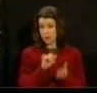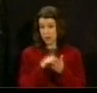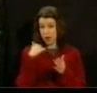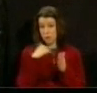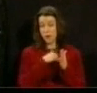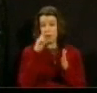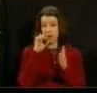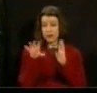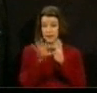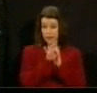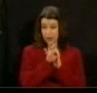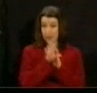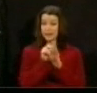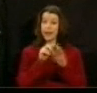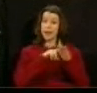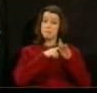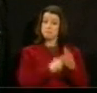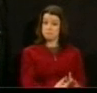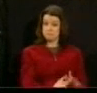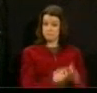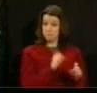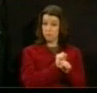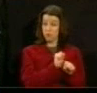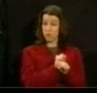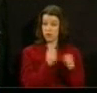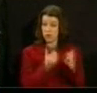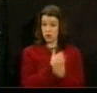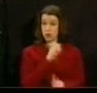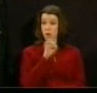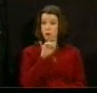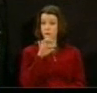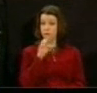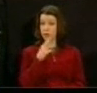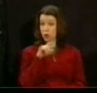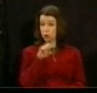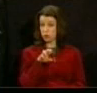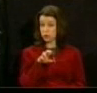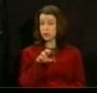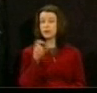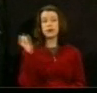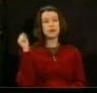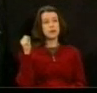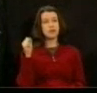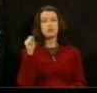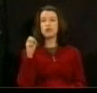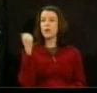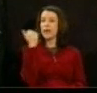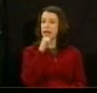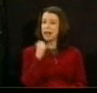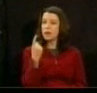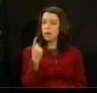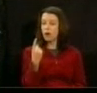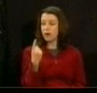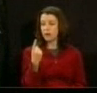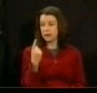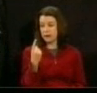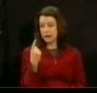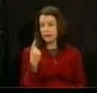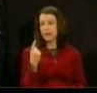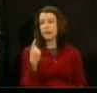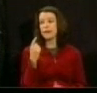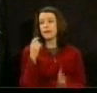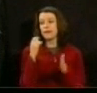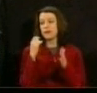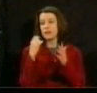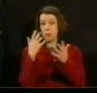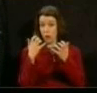will install new office holders? It is. So anybody that has a chance to become a new office